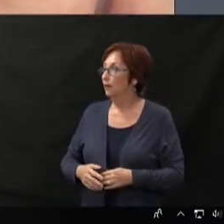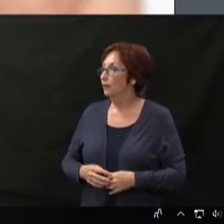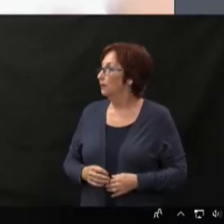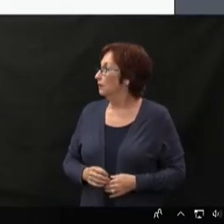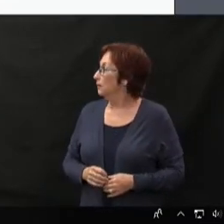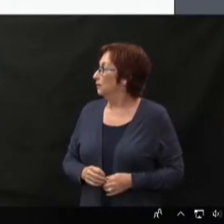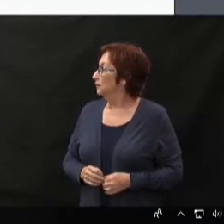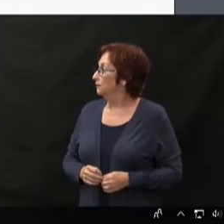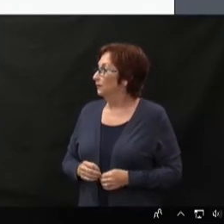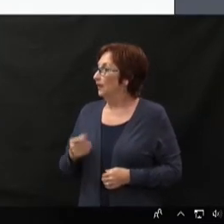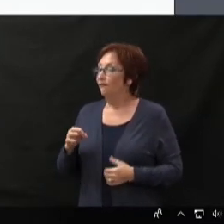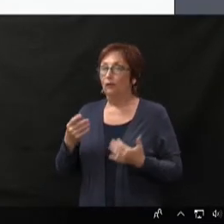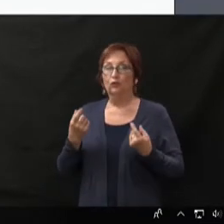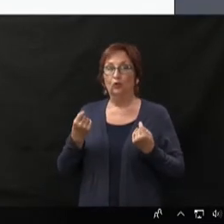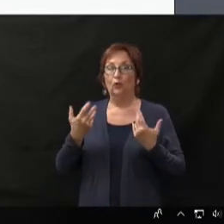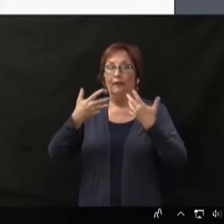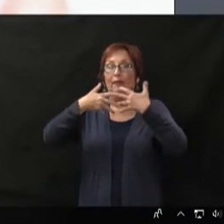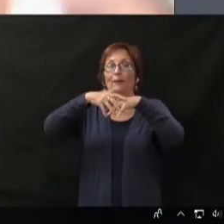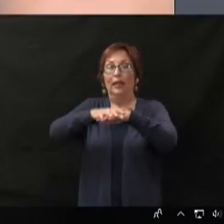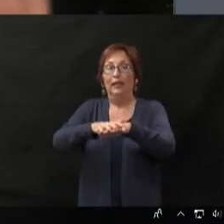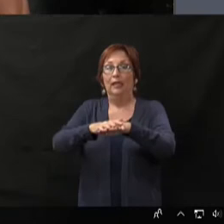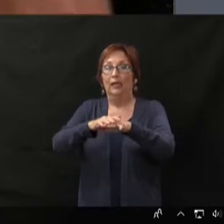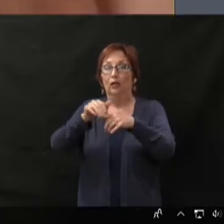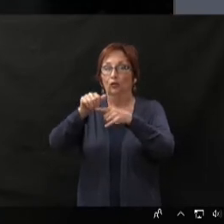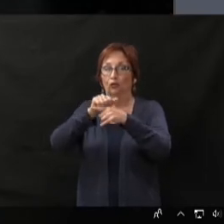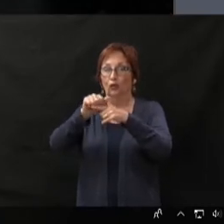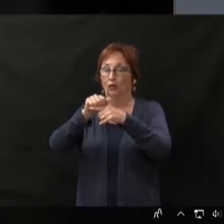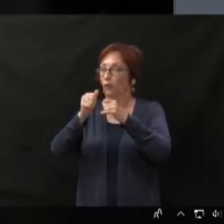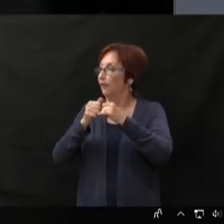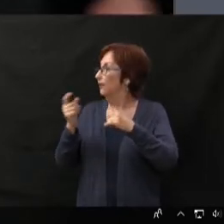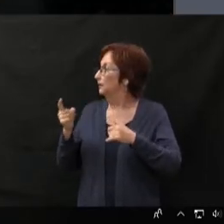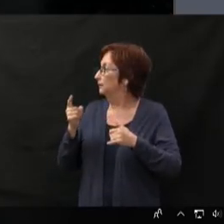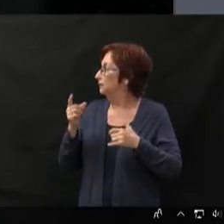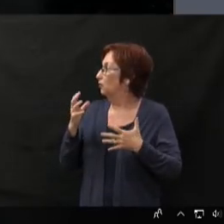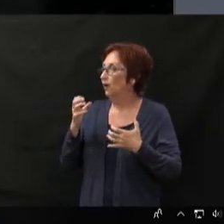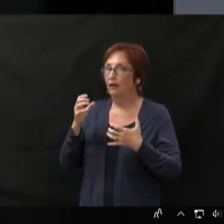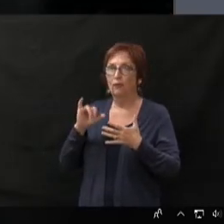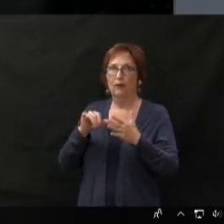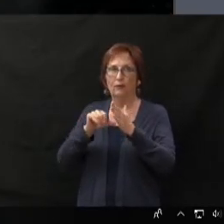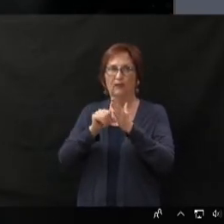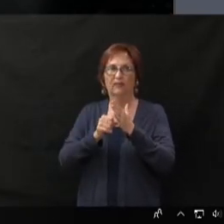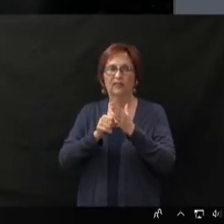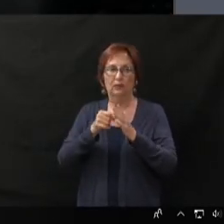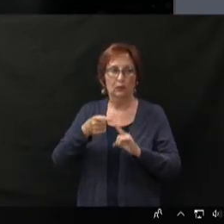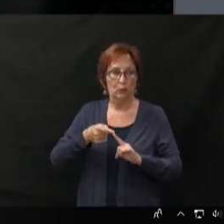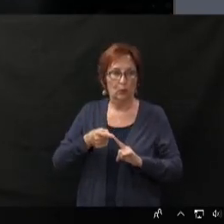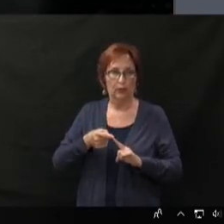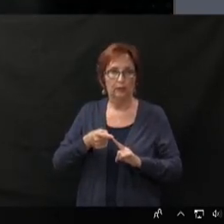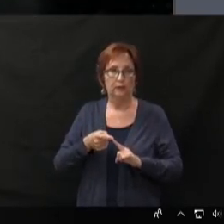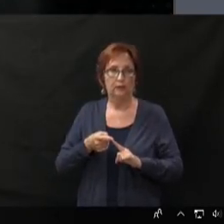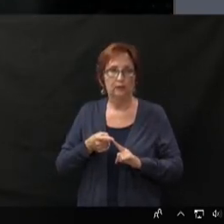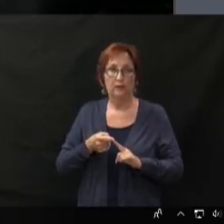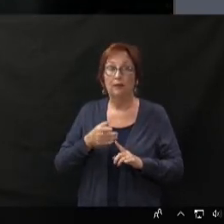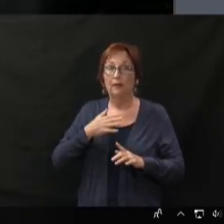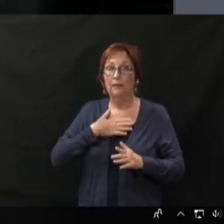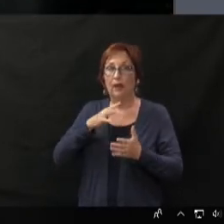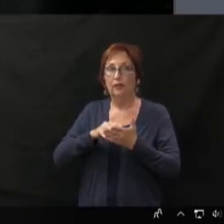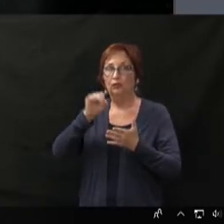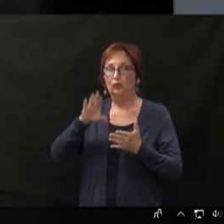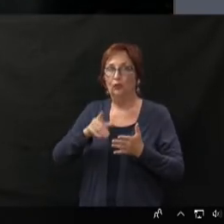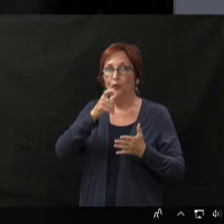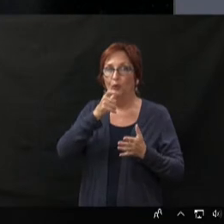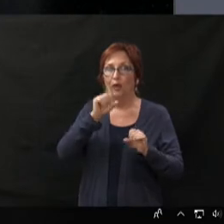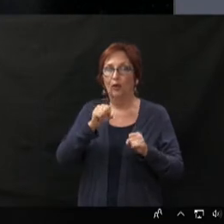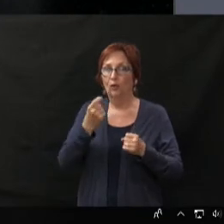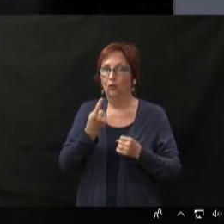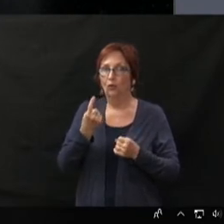drill with this. Oh, let me make a point too before I do that. My student who I can only do one